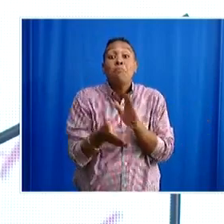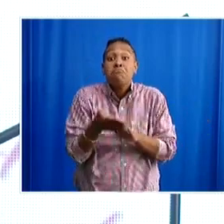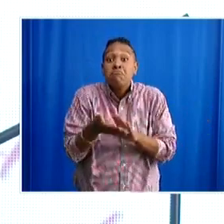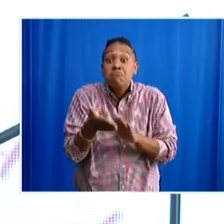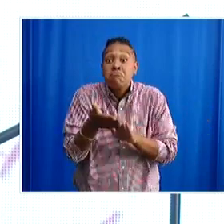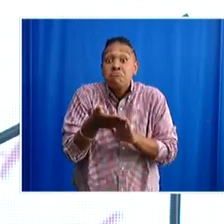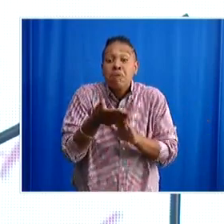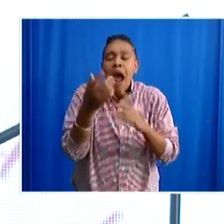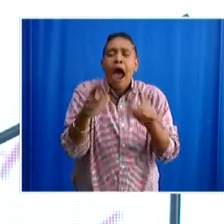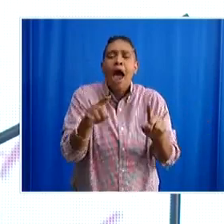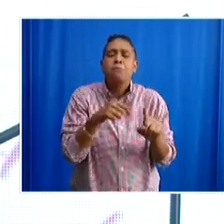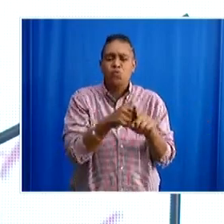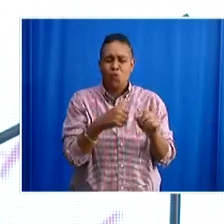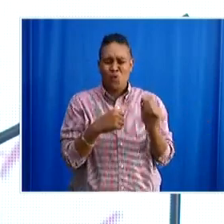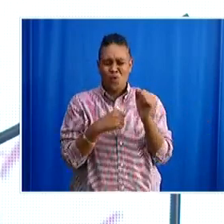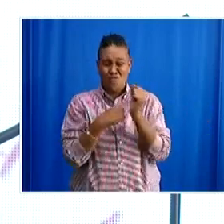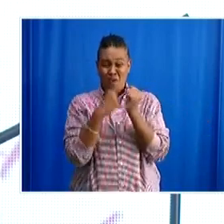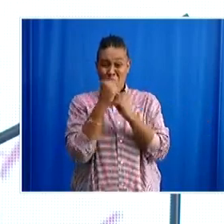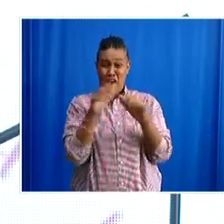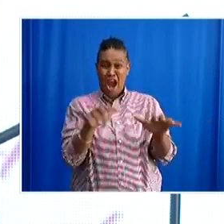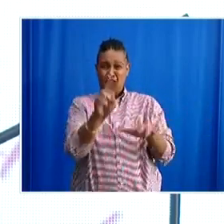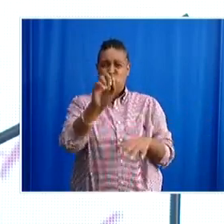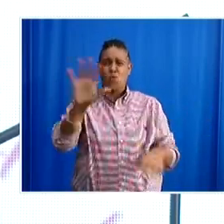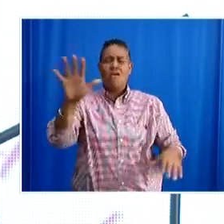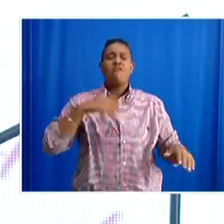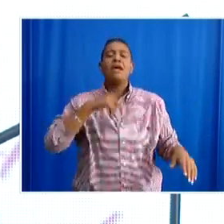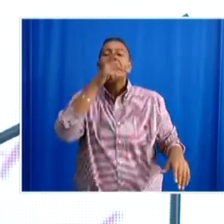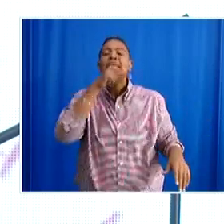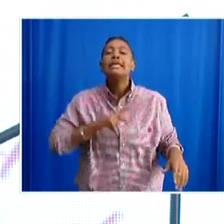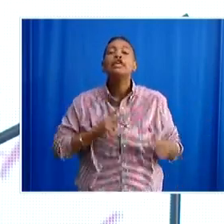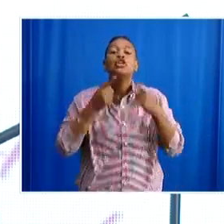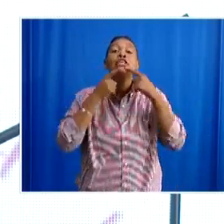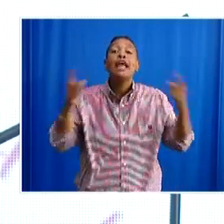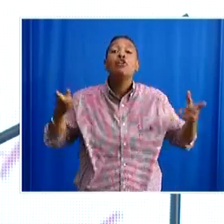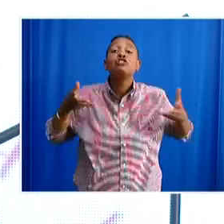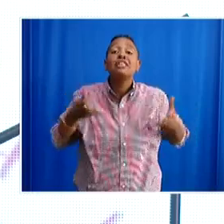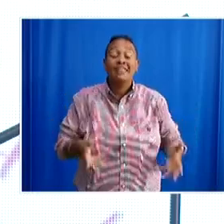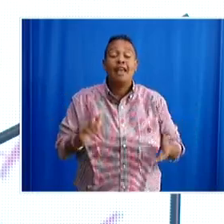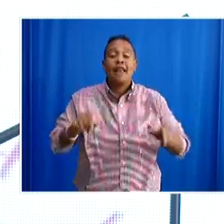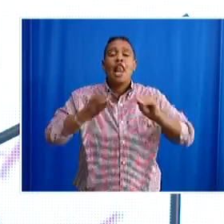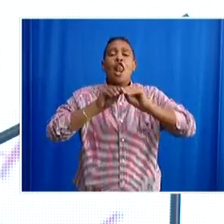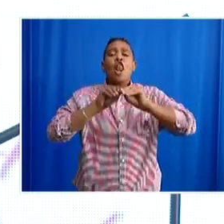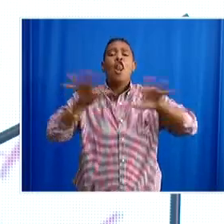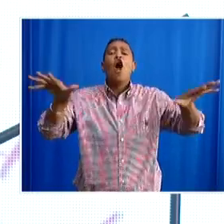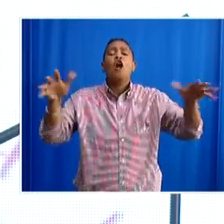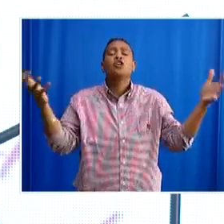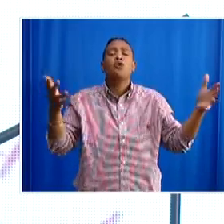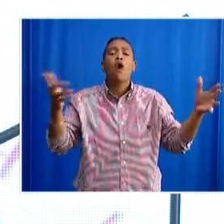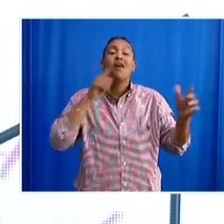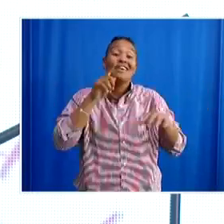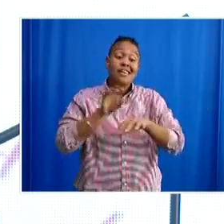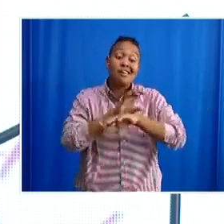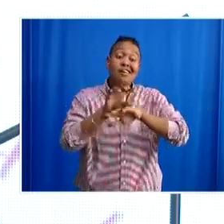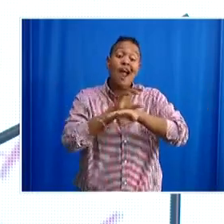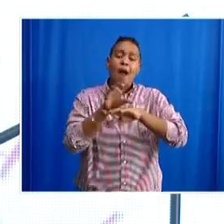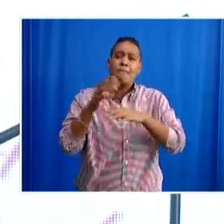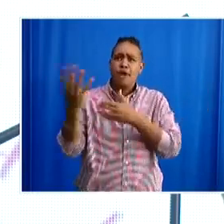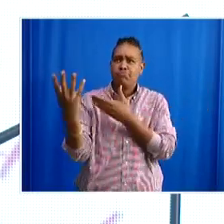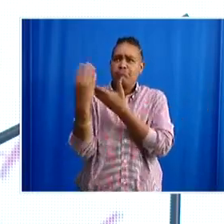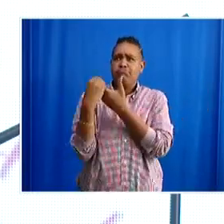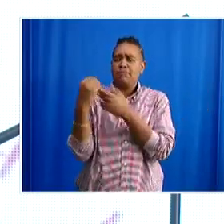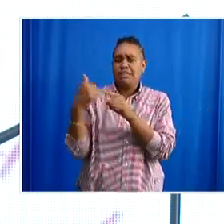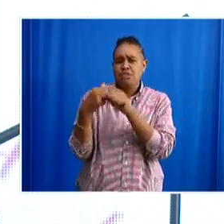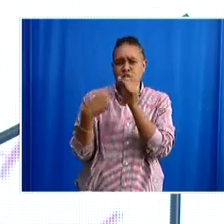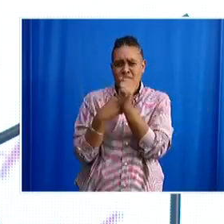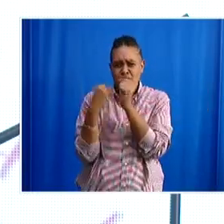of Action in 2005, we had the Kingston Declaration here that launched the Caribbean's input into the